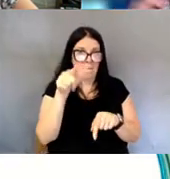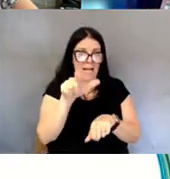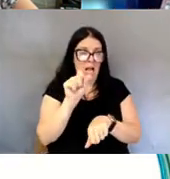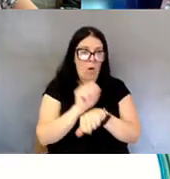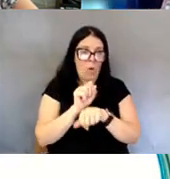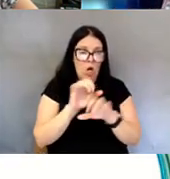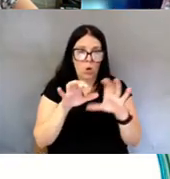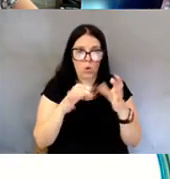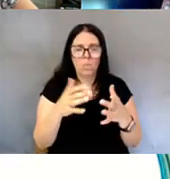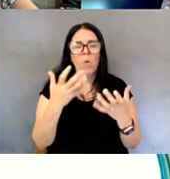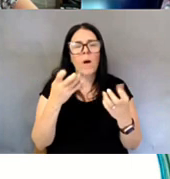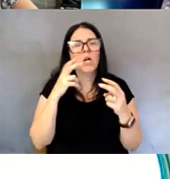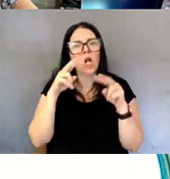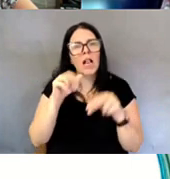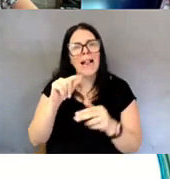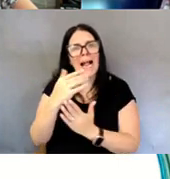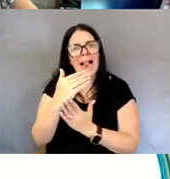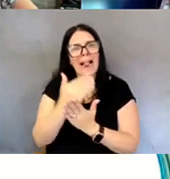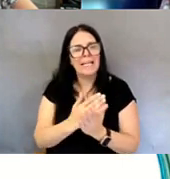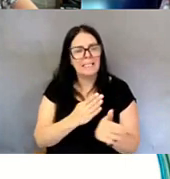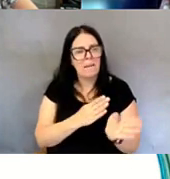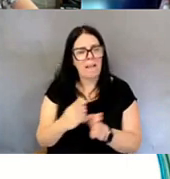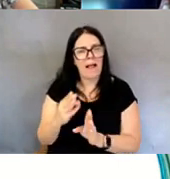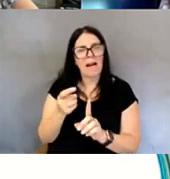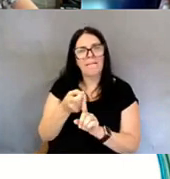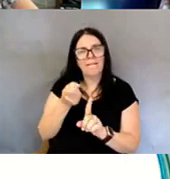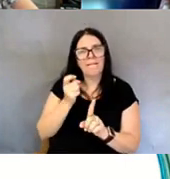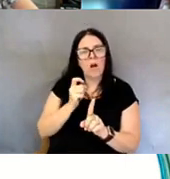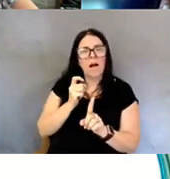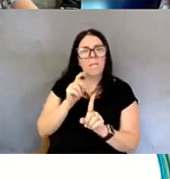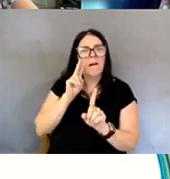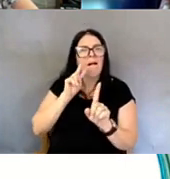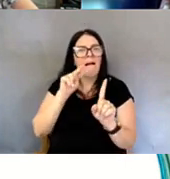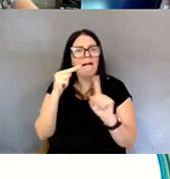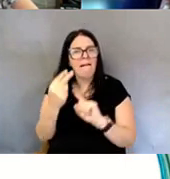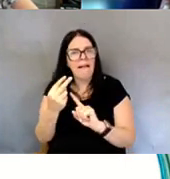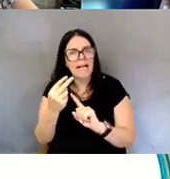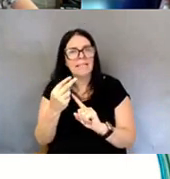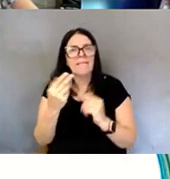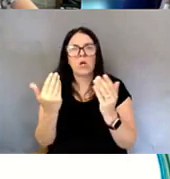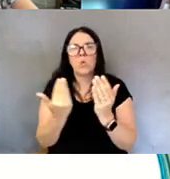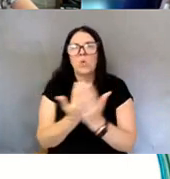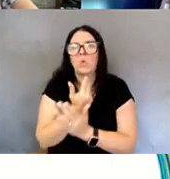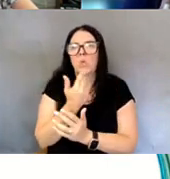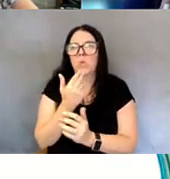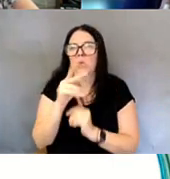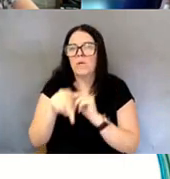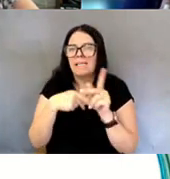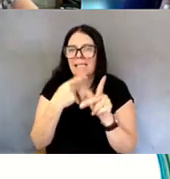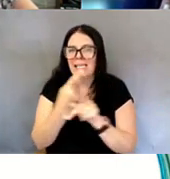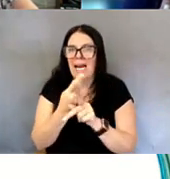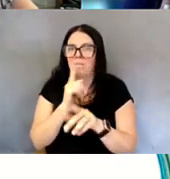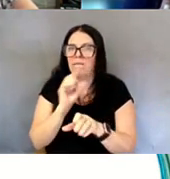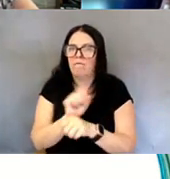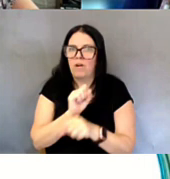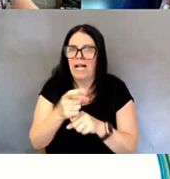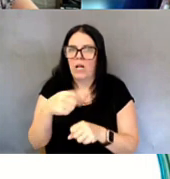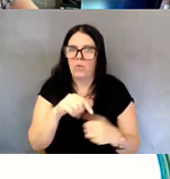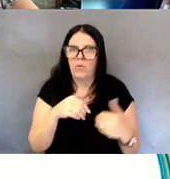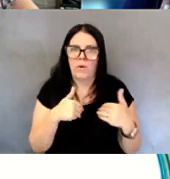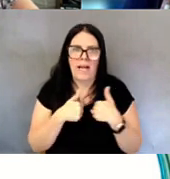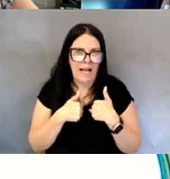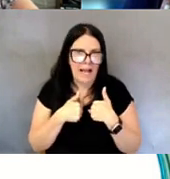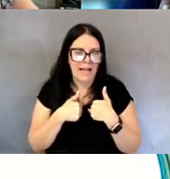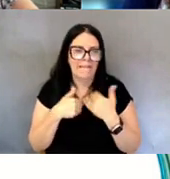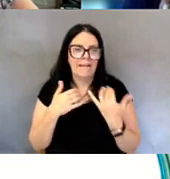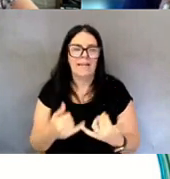look at lesson planning from the lens of the new type of reality we have now that